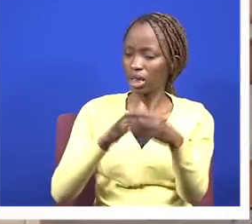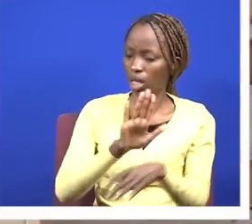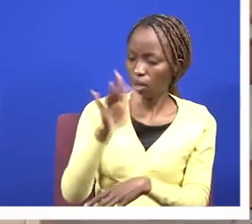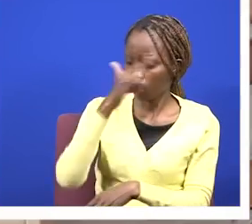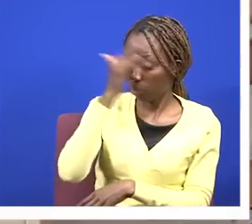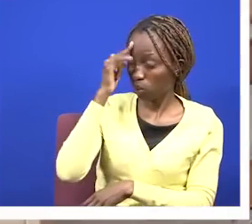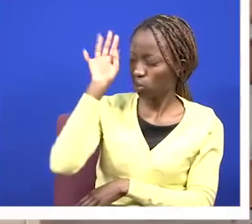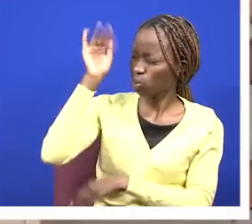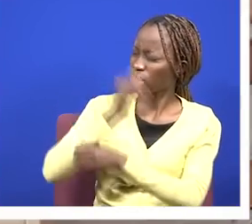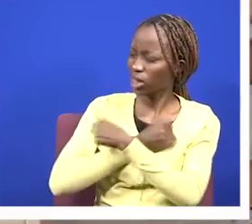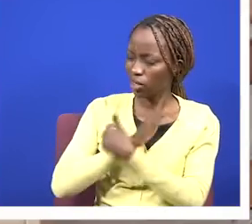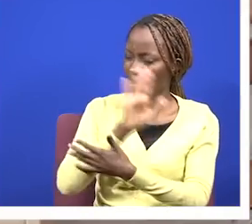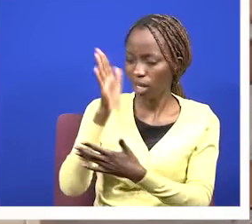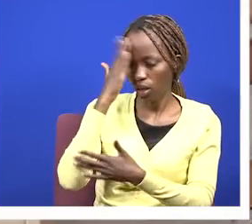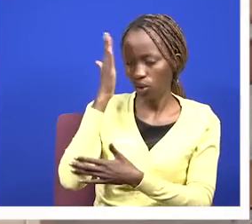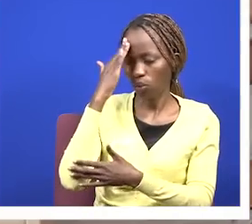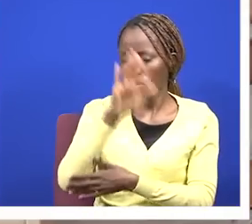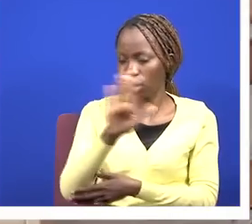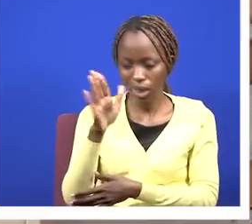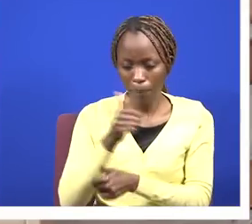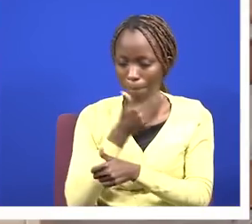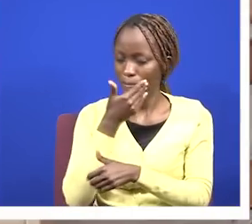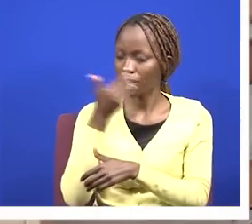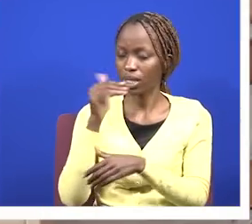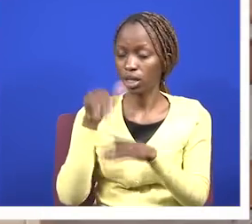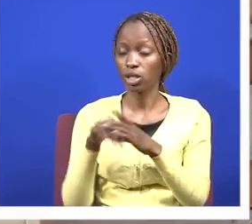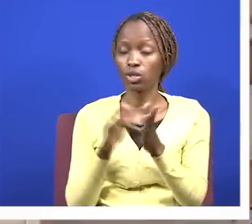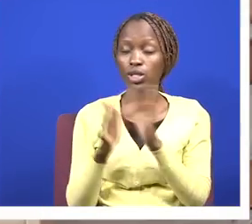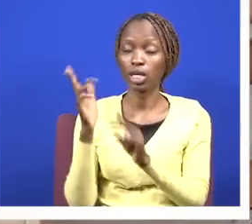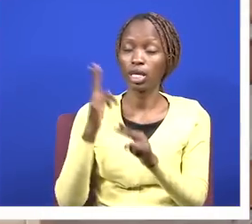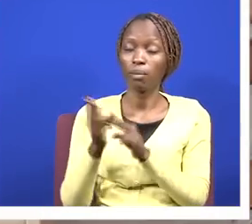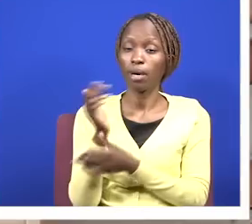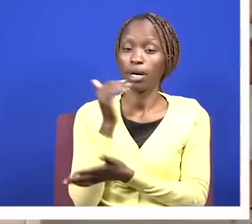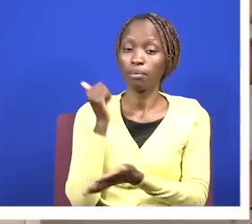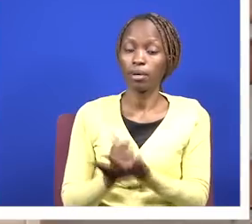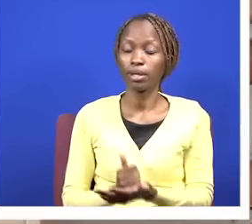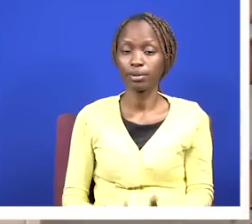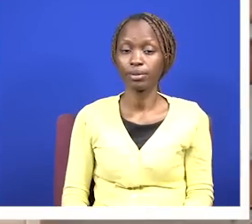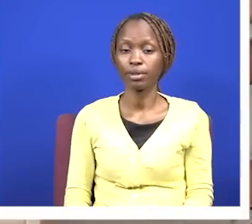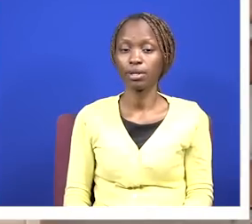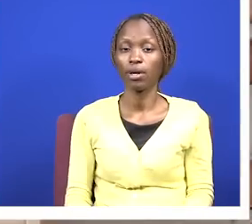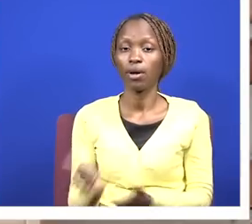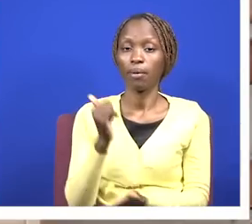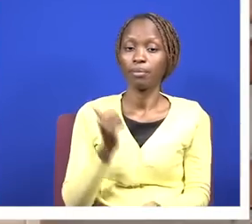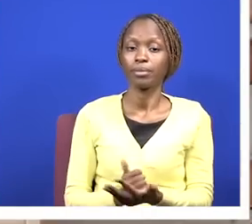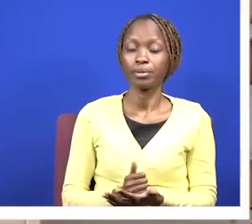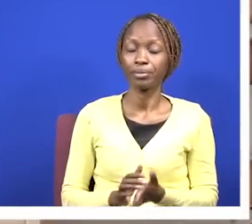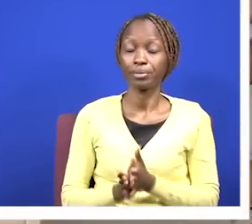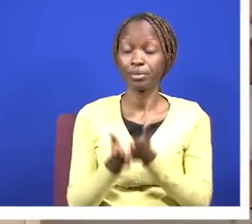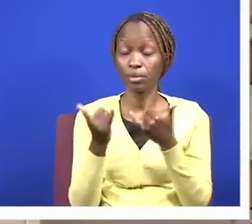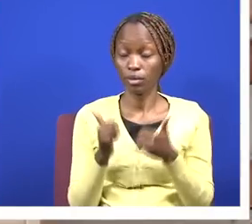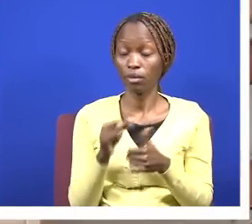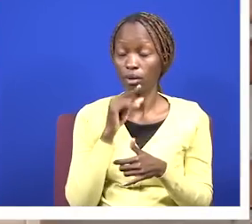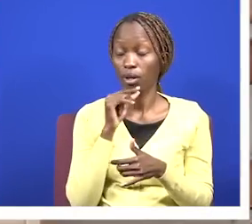them and you know them the best. In Jesus' name, amen. Amen. Now, boys